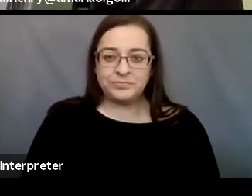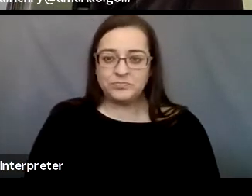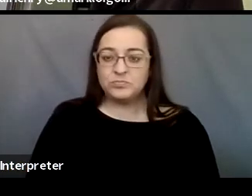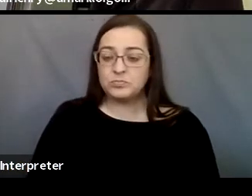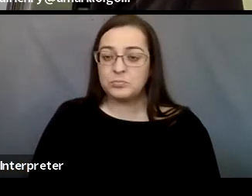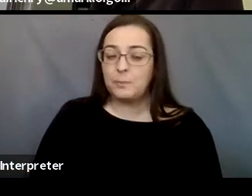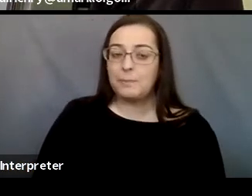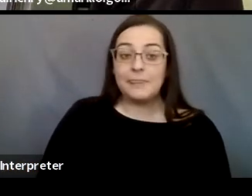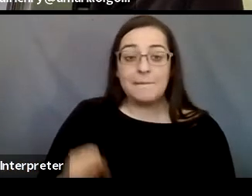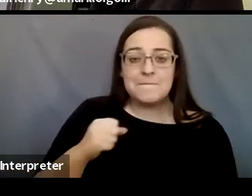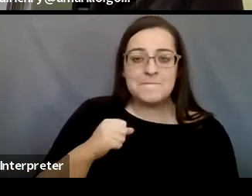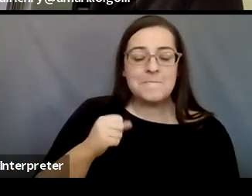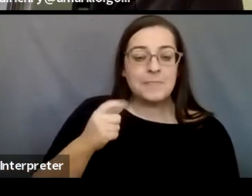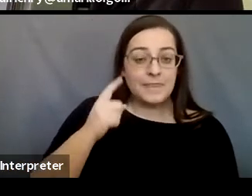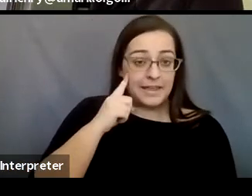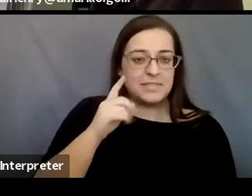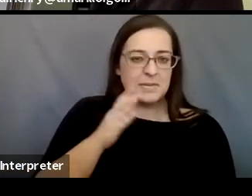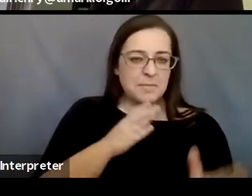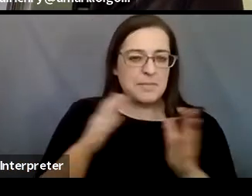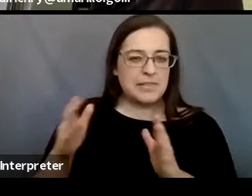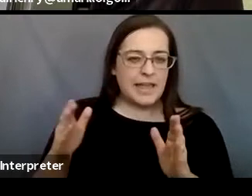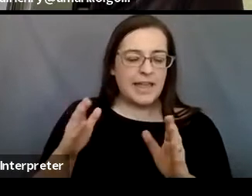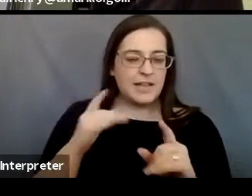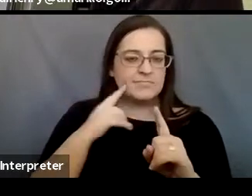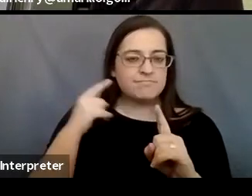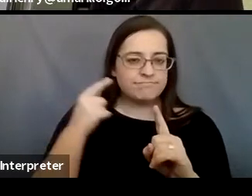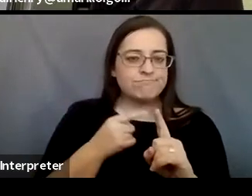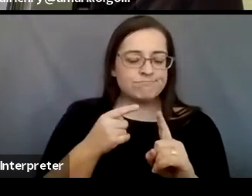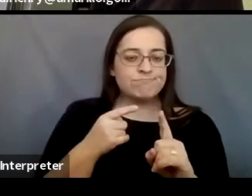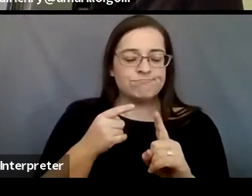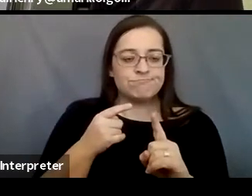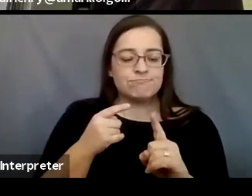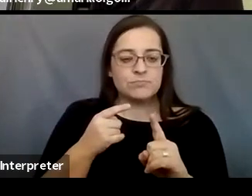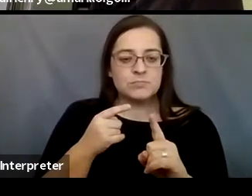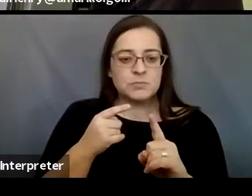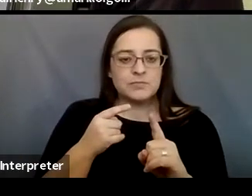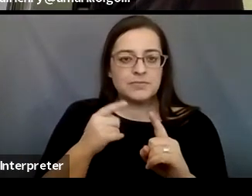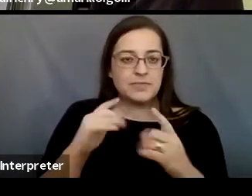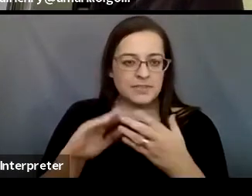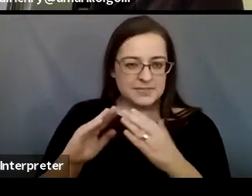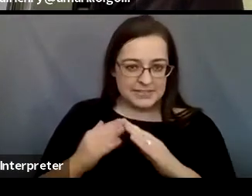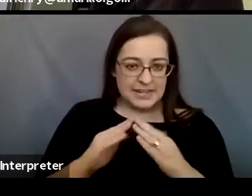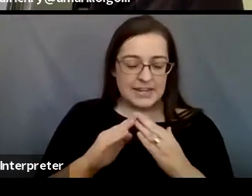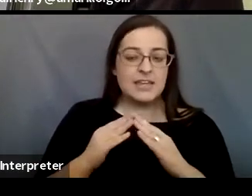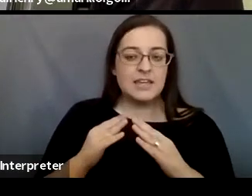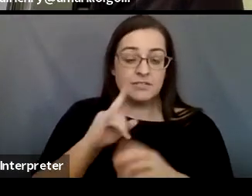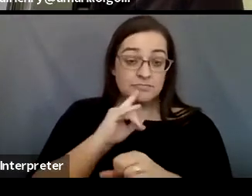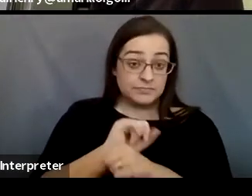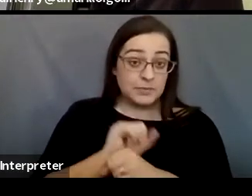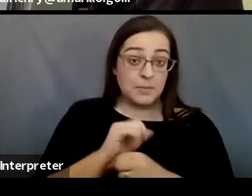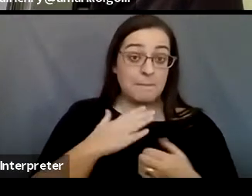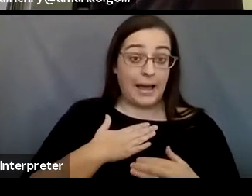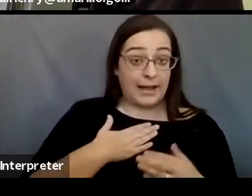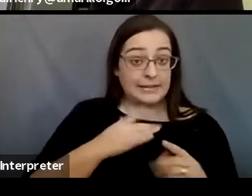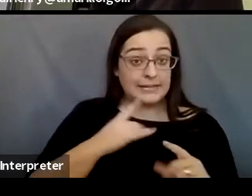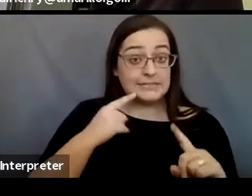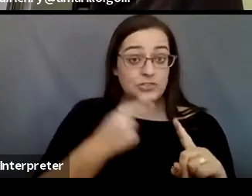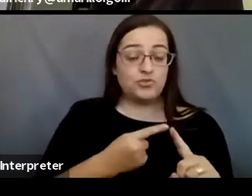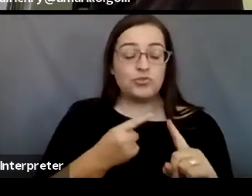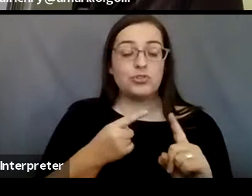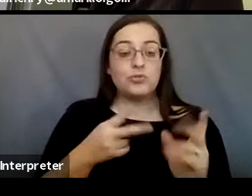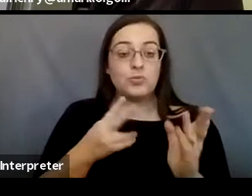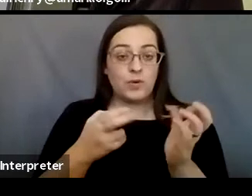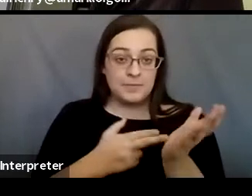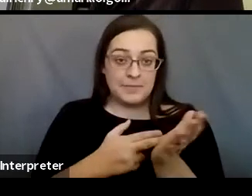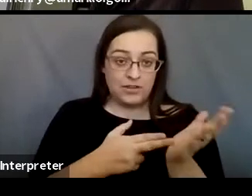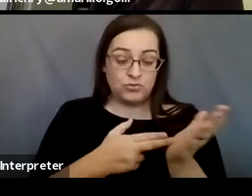I would think the plans and the intention of the city, and certainly of me, is to make sure